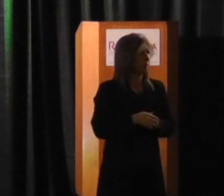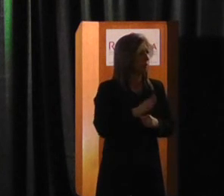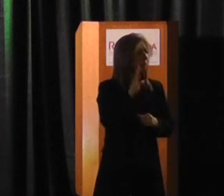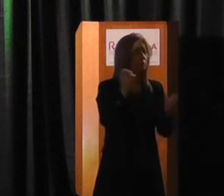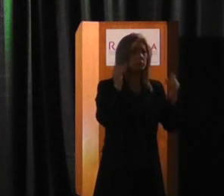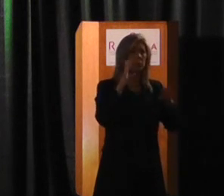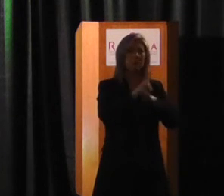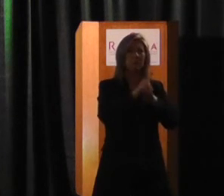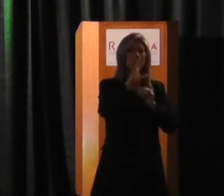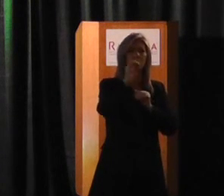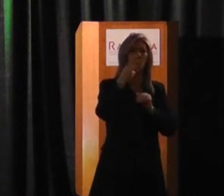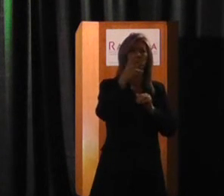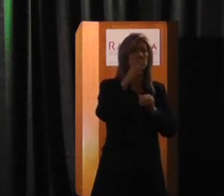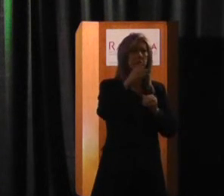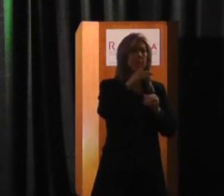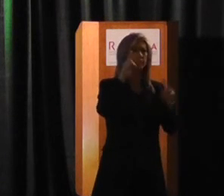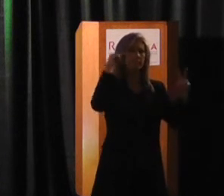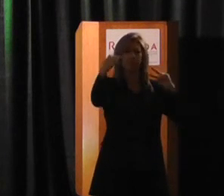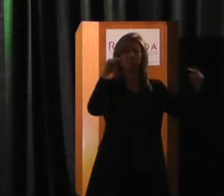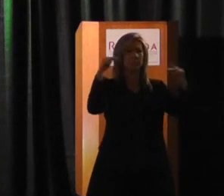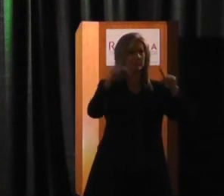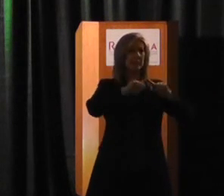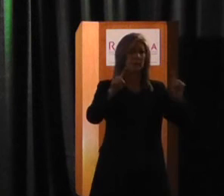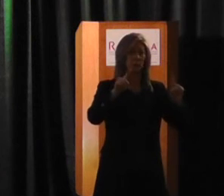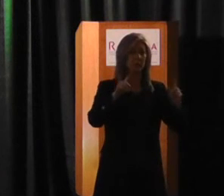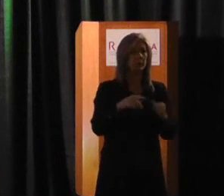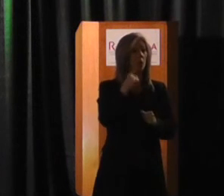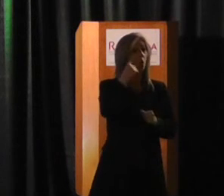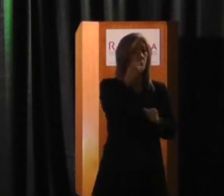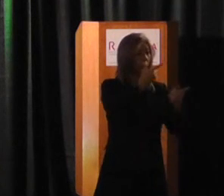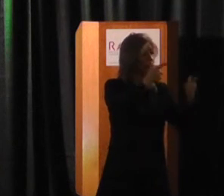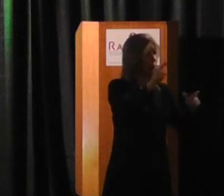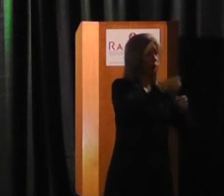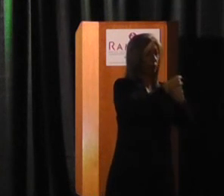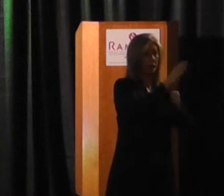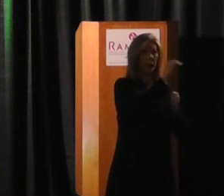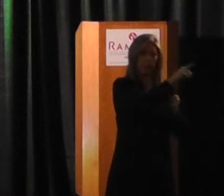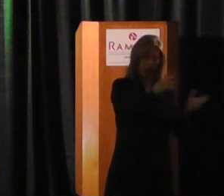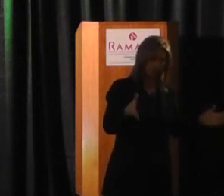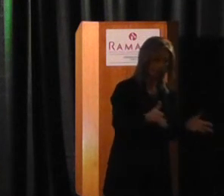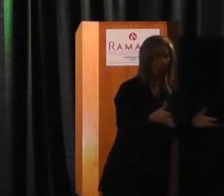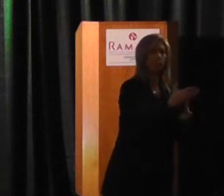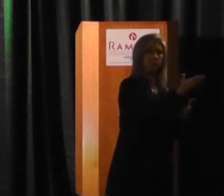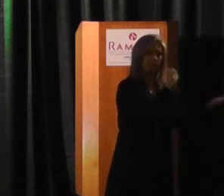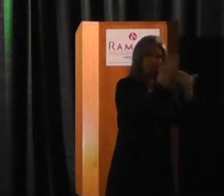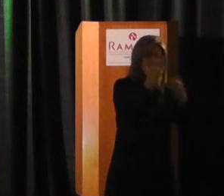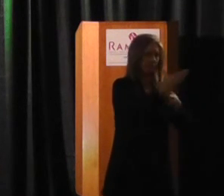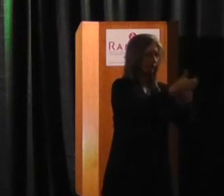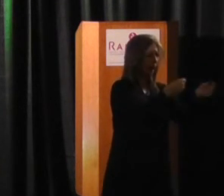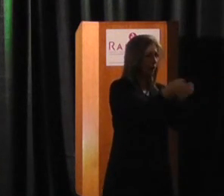policy when it comes to employment. One large coffee chain encourages applicants with disabilities. Another quotes liability as a